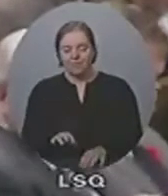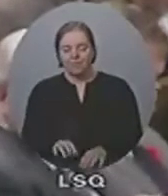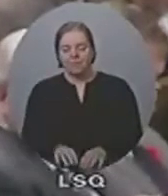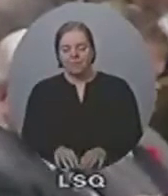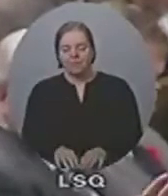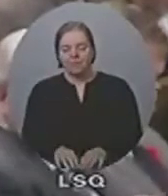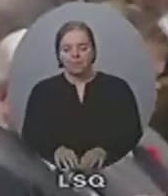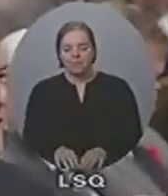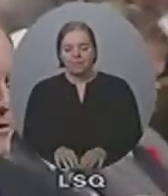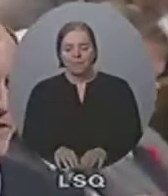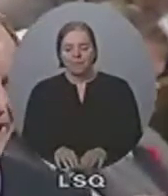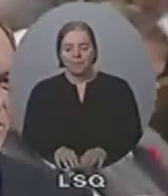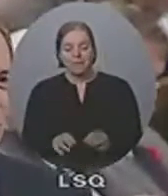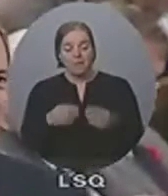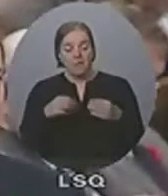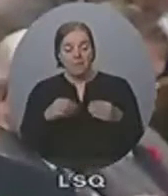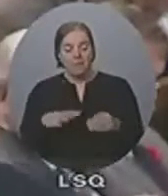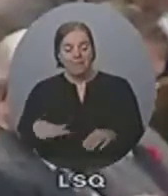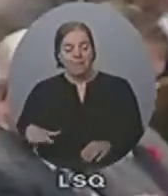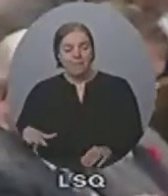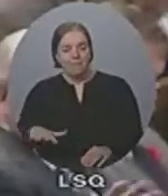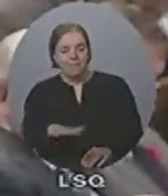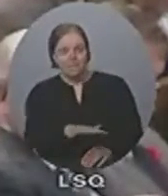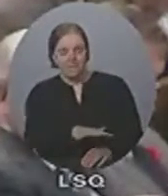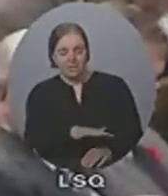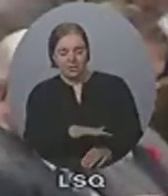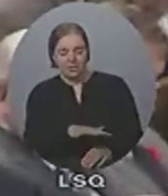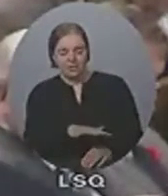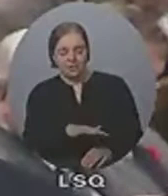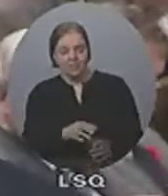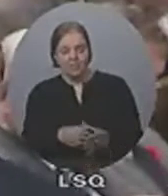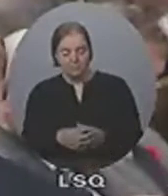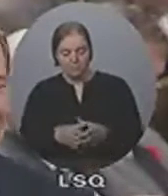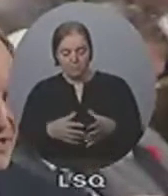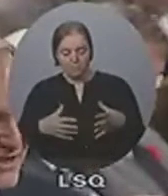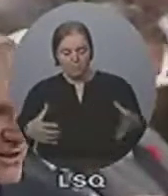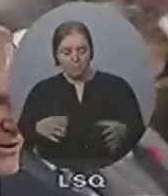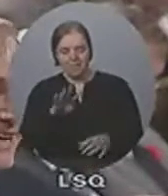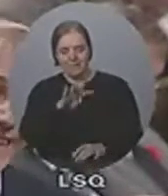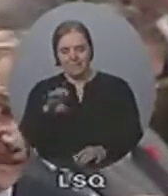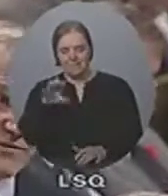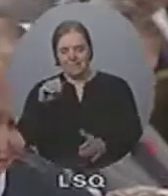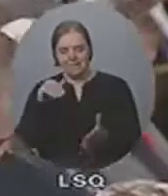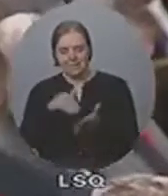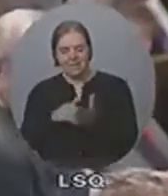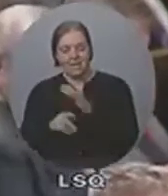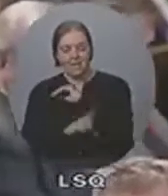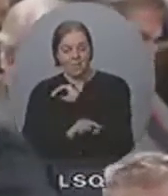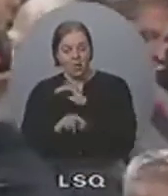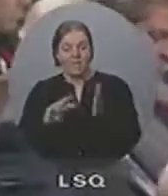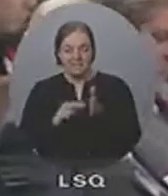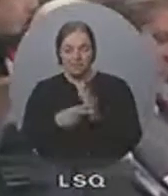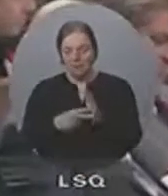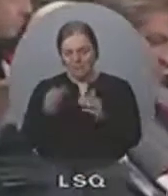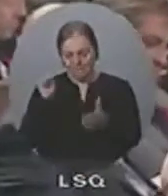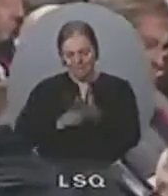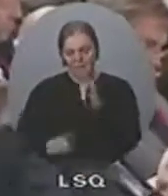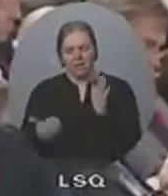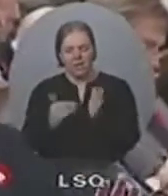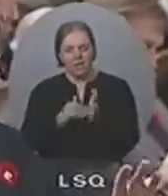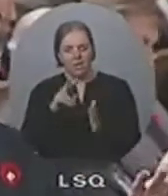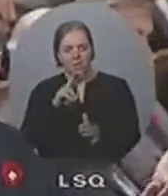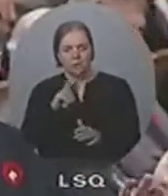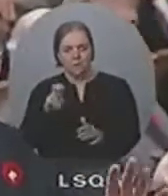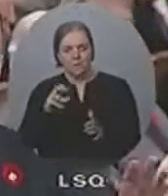jobs, which means they're 200,000 jobs short from treading water, from standing still. That's very unfortunate for Canadian families.